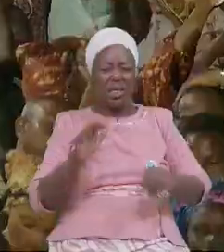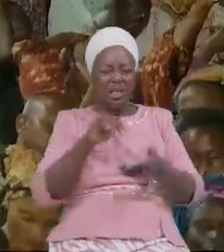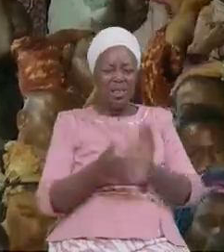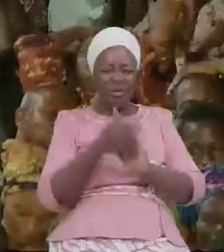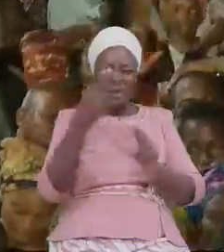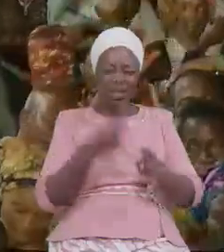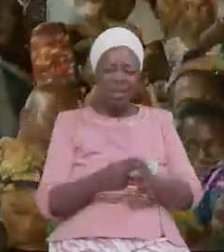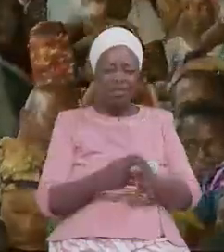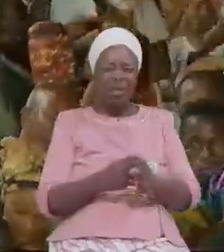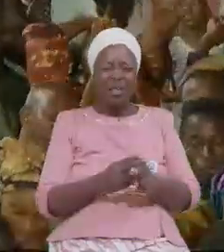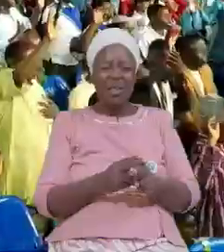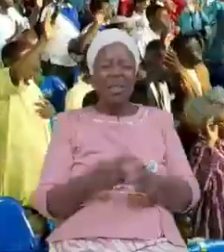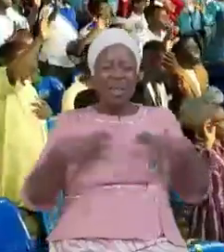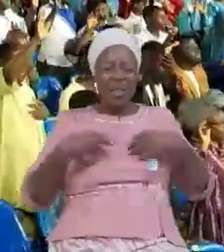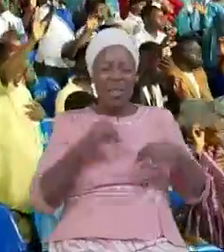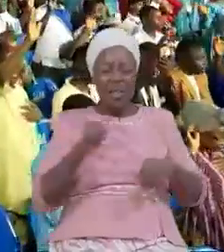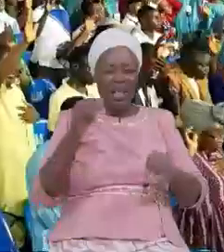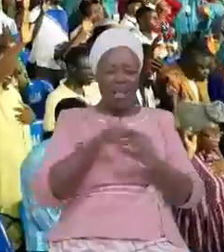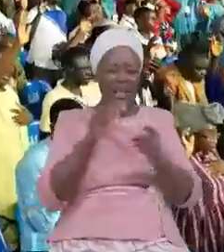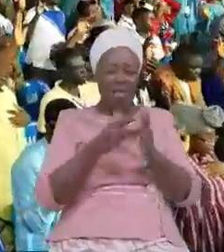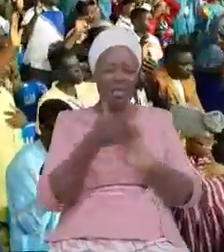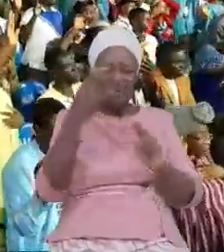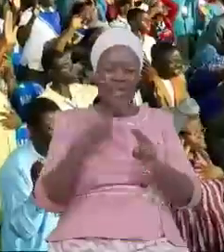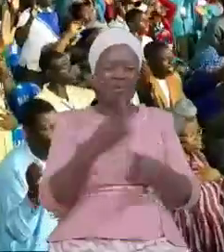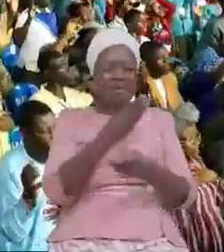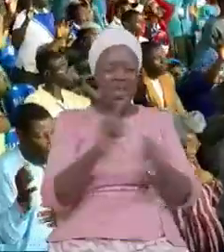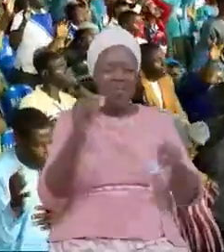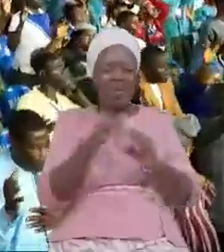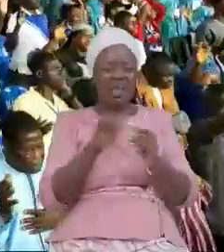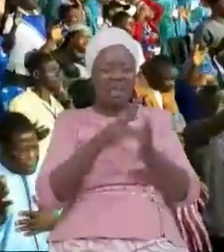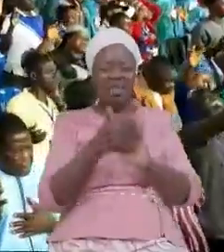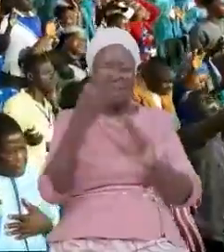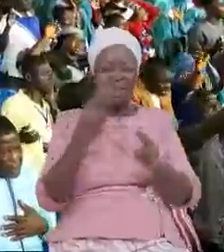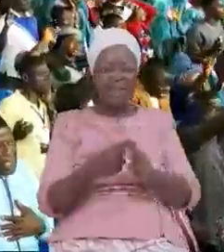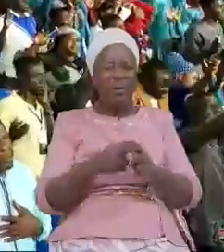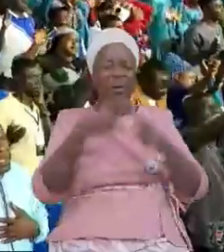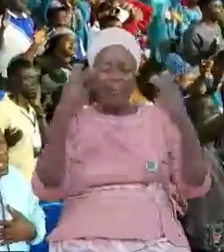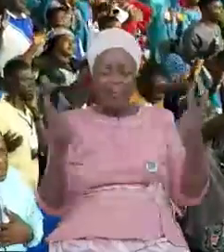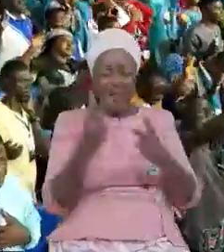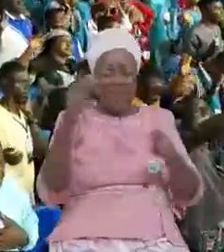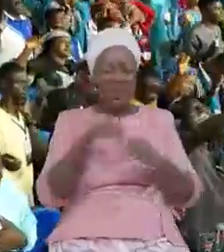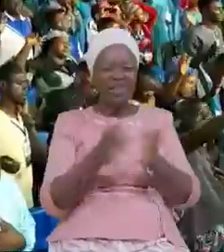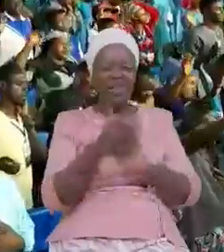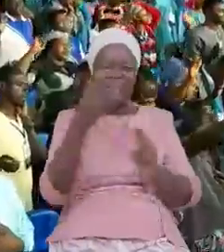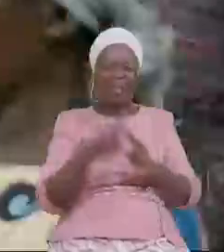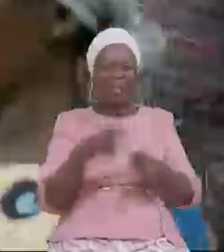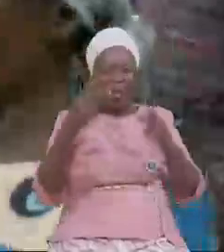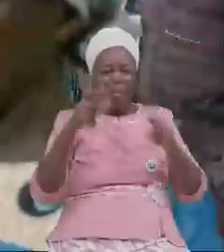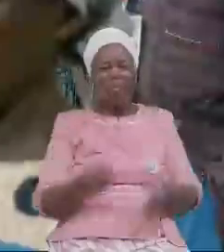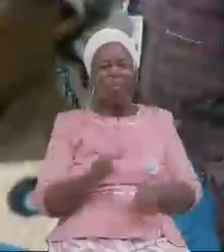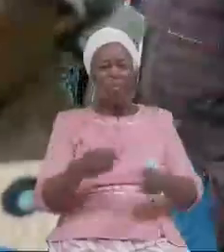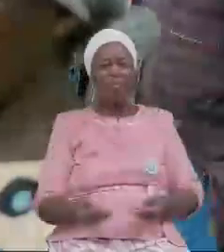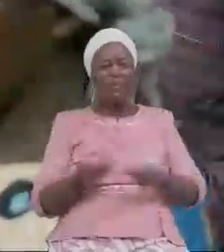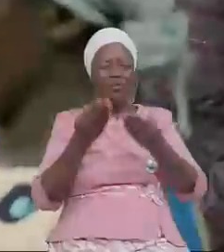wonders, healing, deliverance, victory, provision